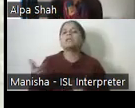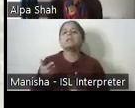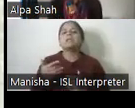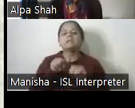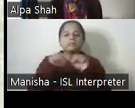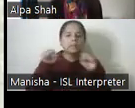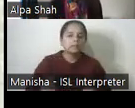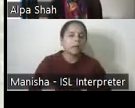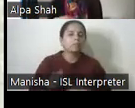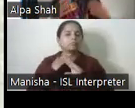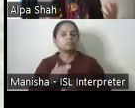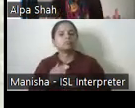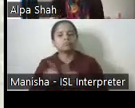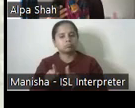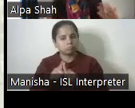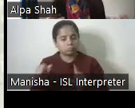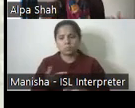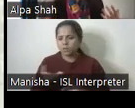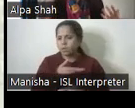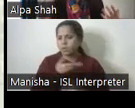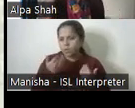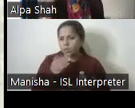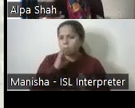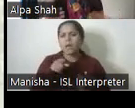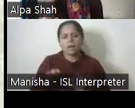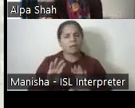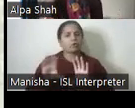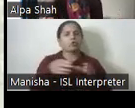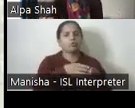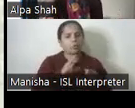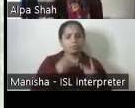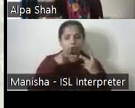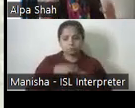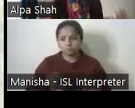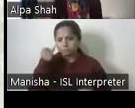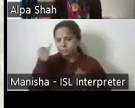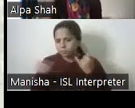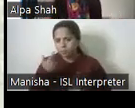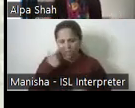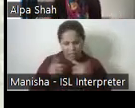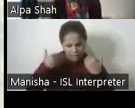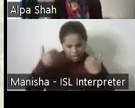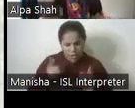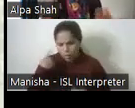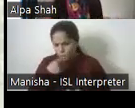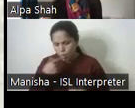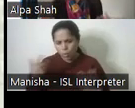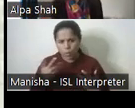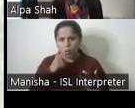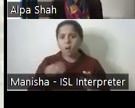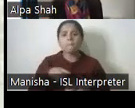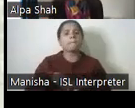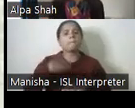before. Now, of course, there are now tribal groups who are asserting their tribal identity as scheduled tribes,